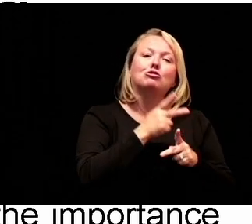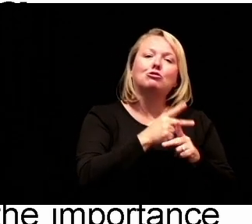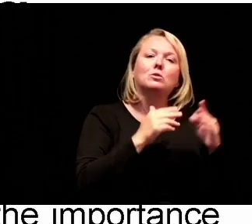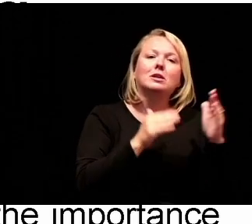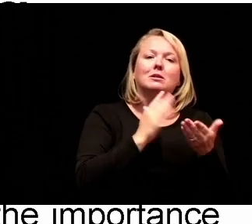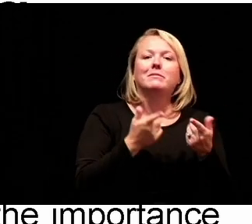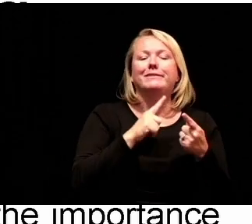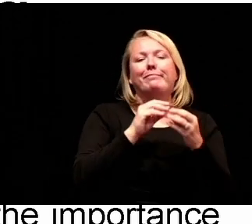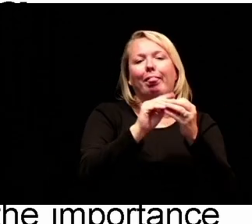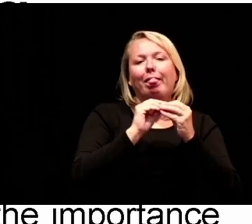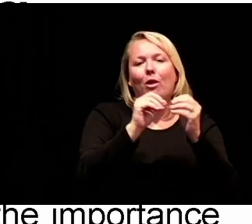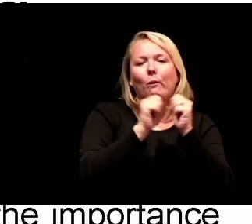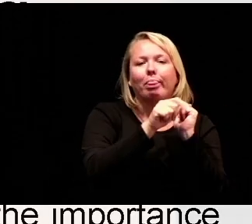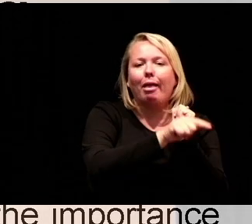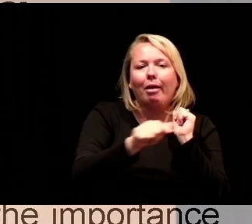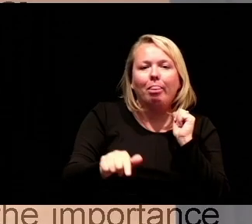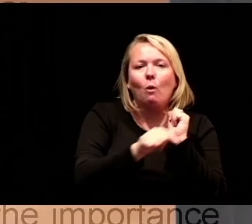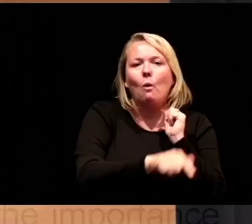these regulations. So at least